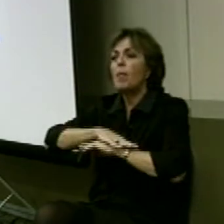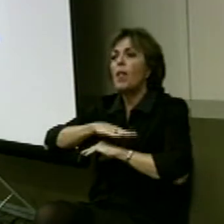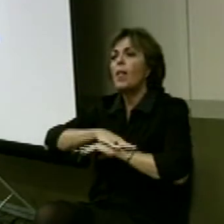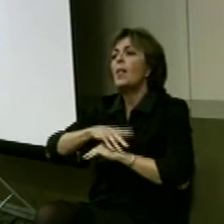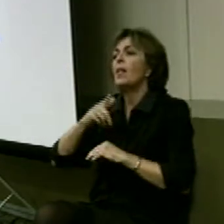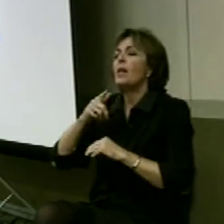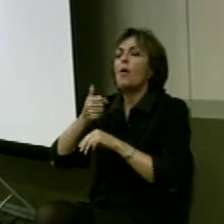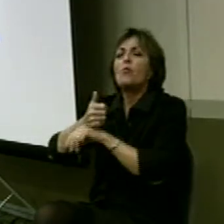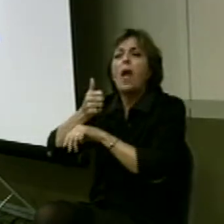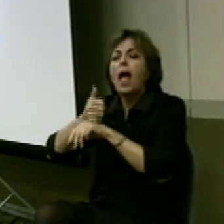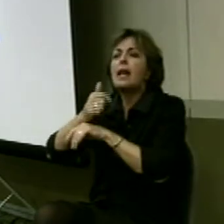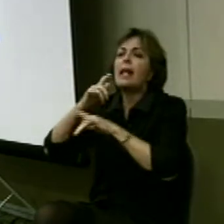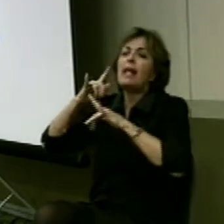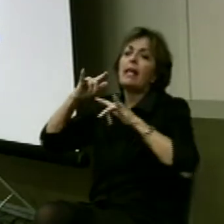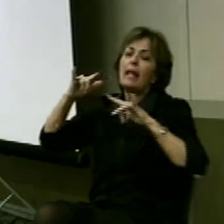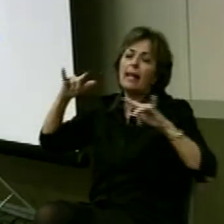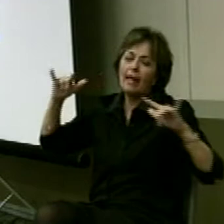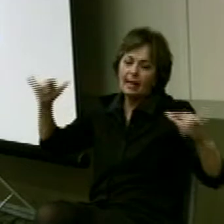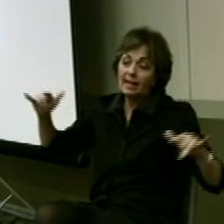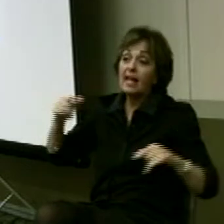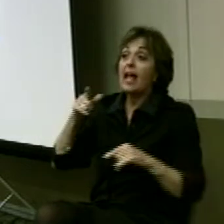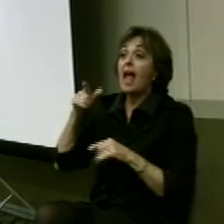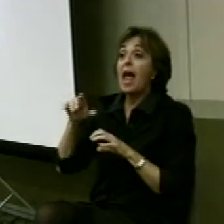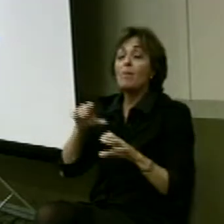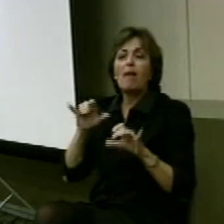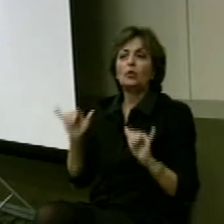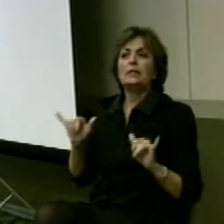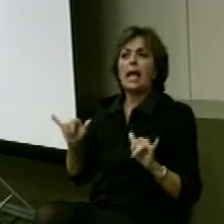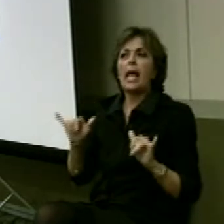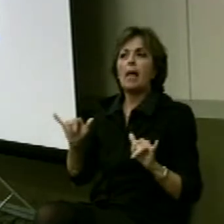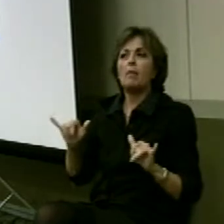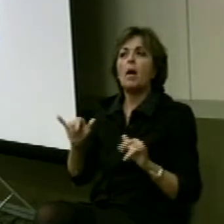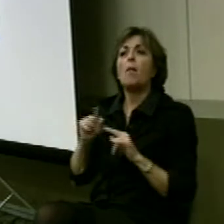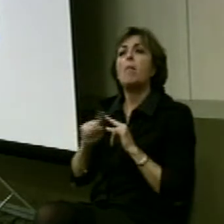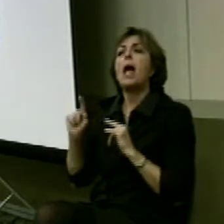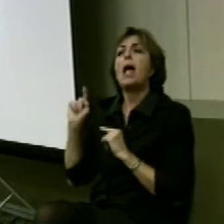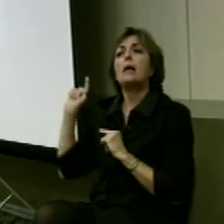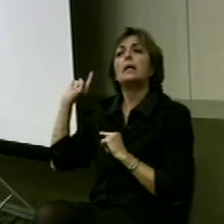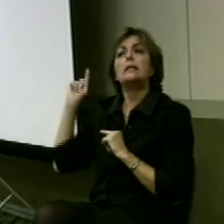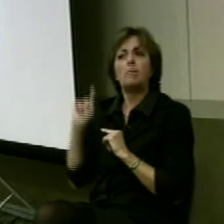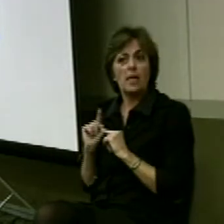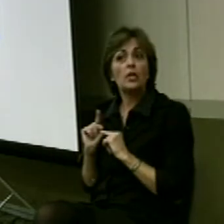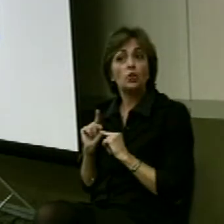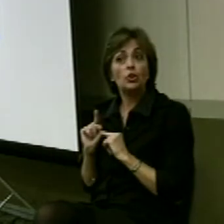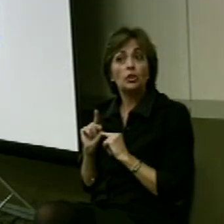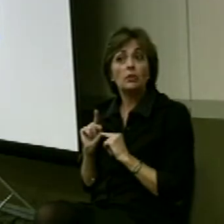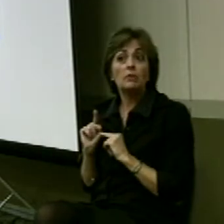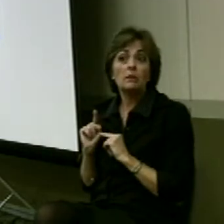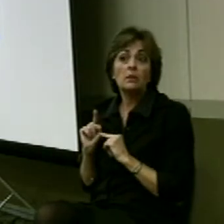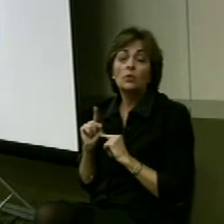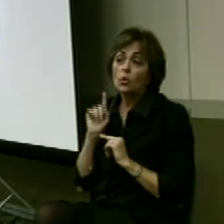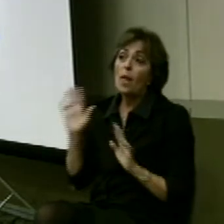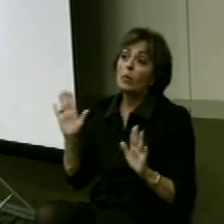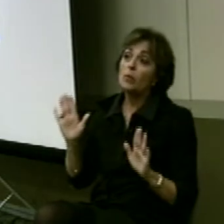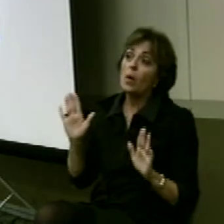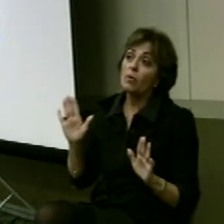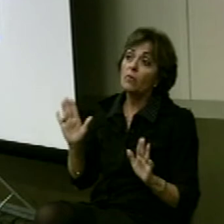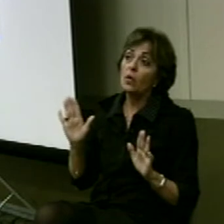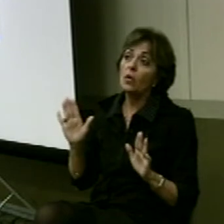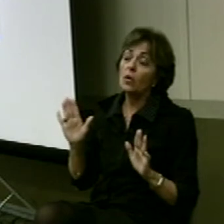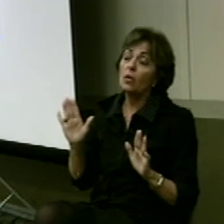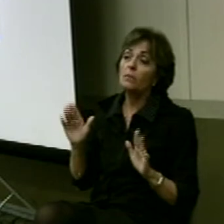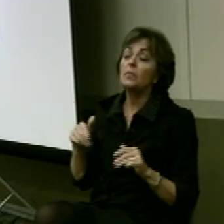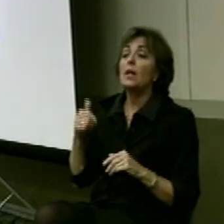objects, hiding under the table, the desk, threatening, etc., etc. And the behaviors were the same, but they had diminished. So that